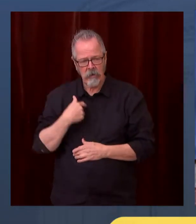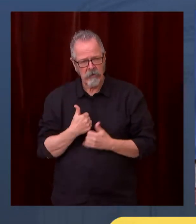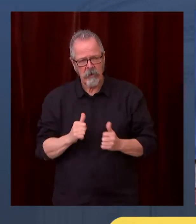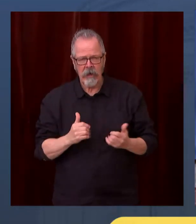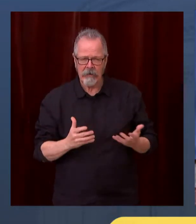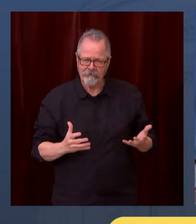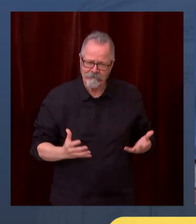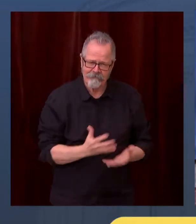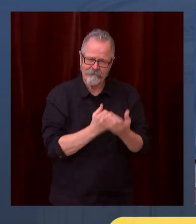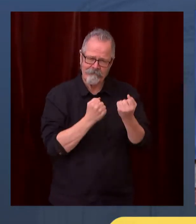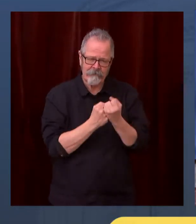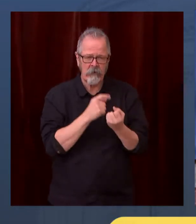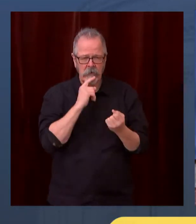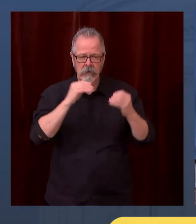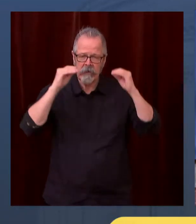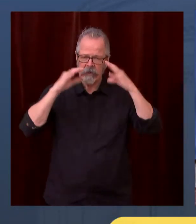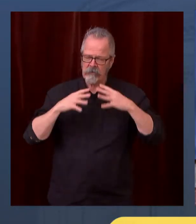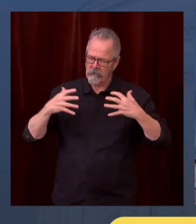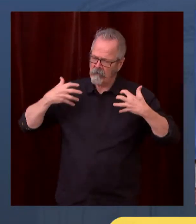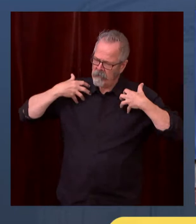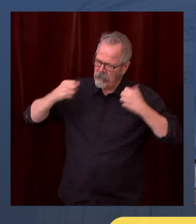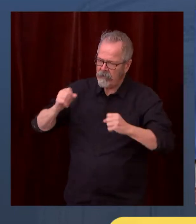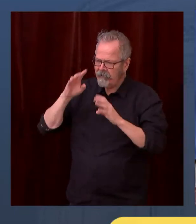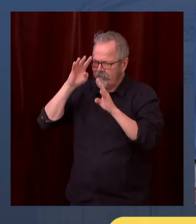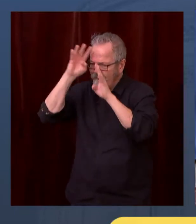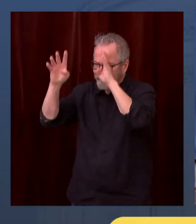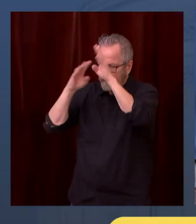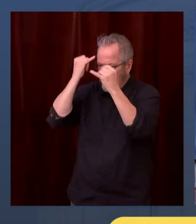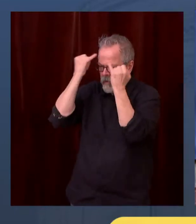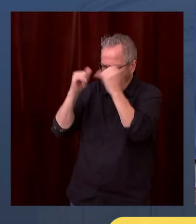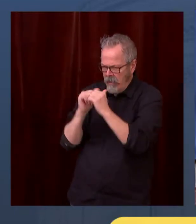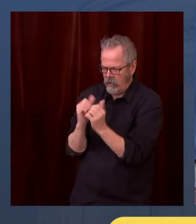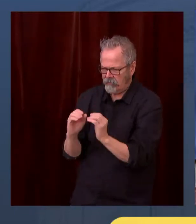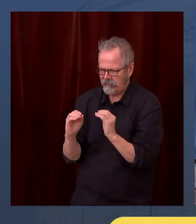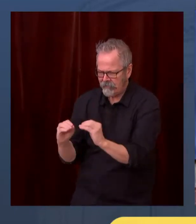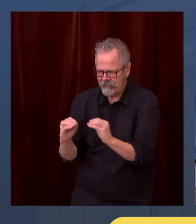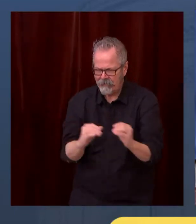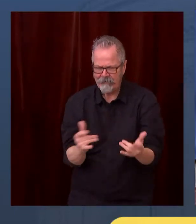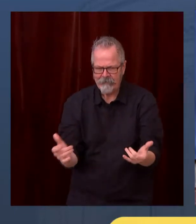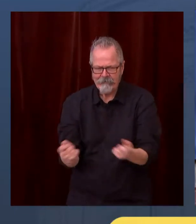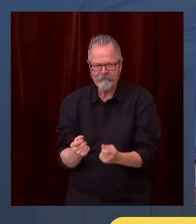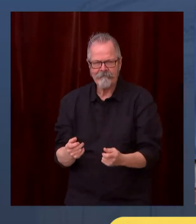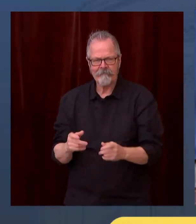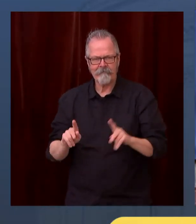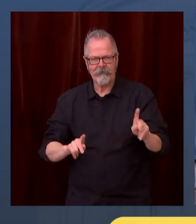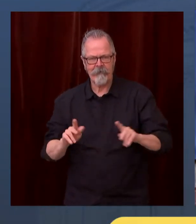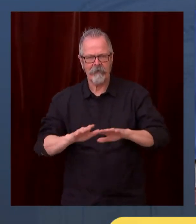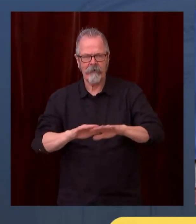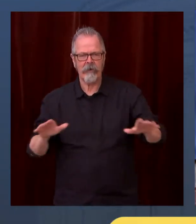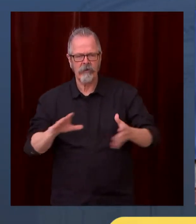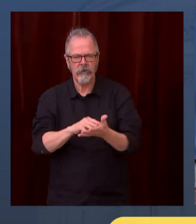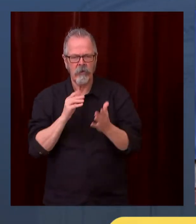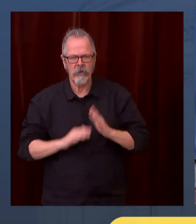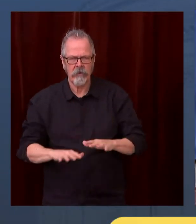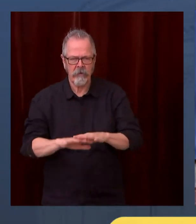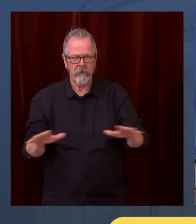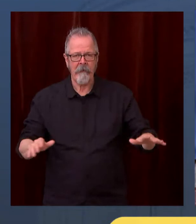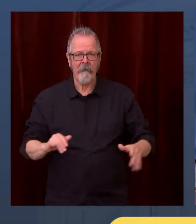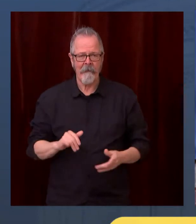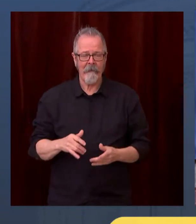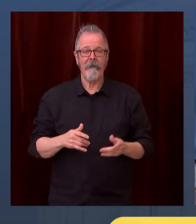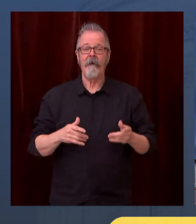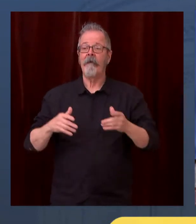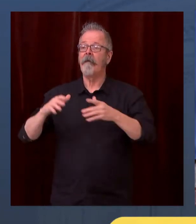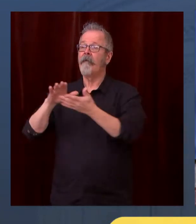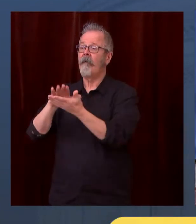and innovative in doing this remote learning, there's just no substitute for in-person learning. And we know we're concerned about some of our